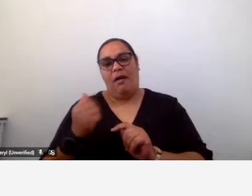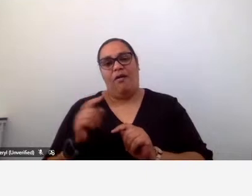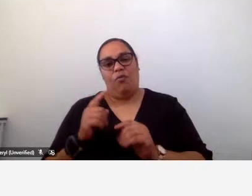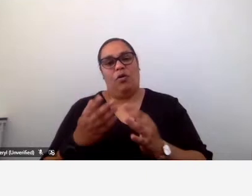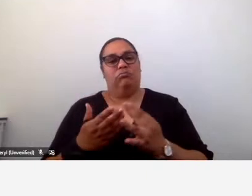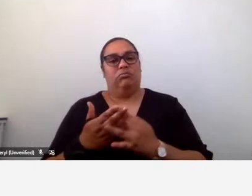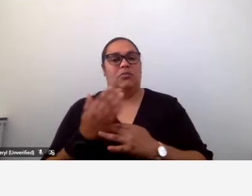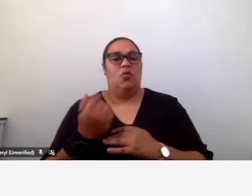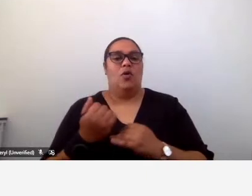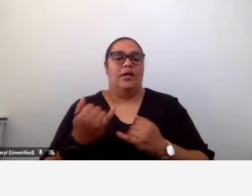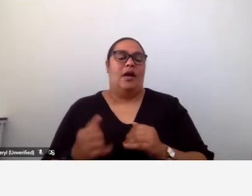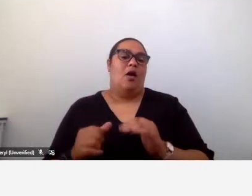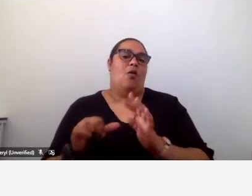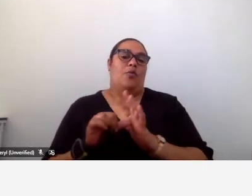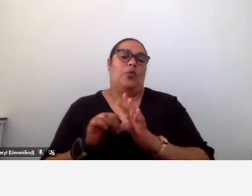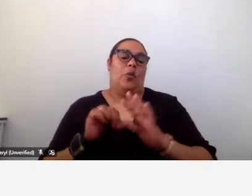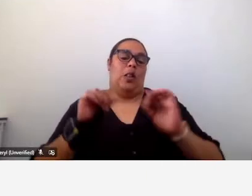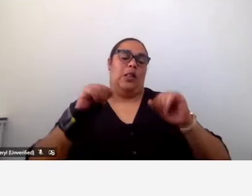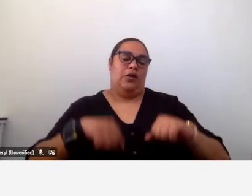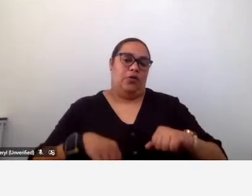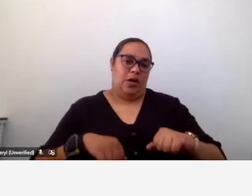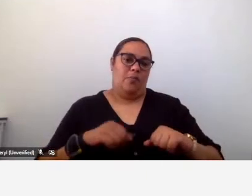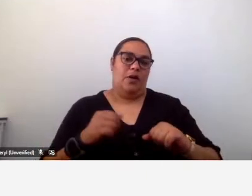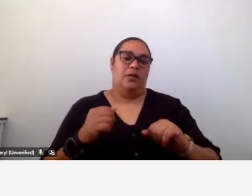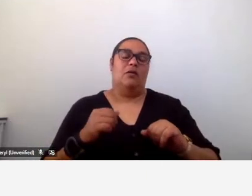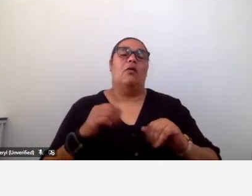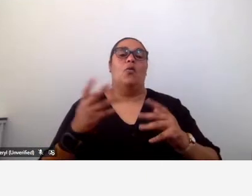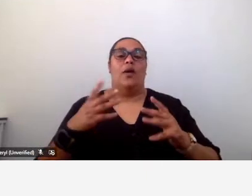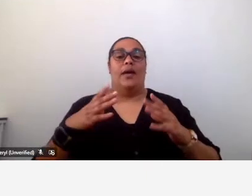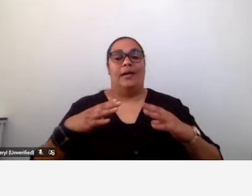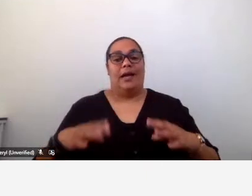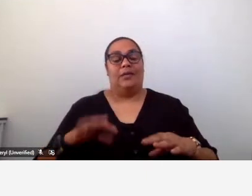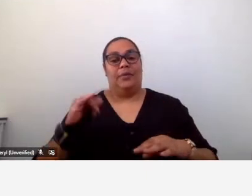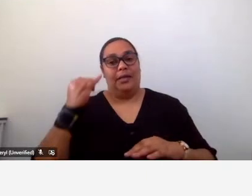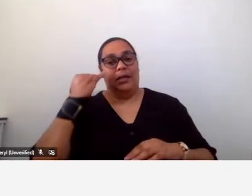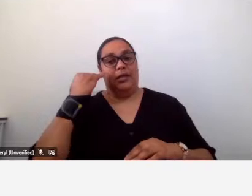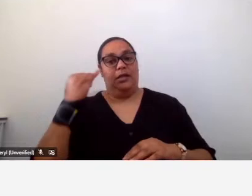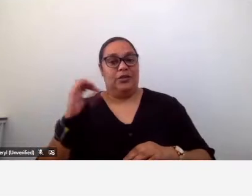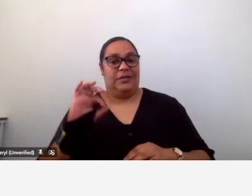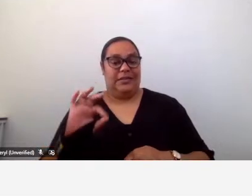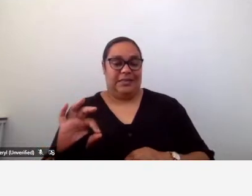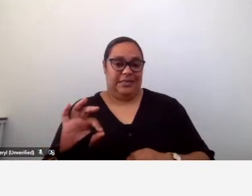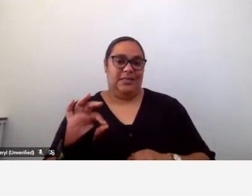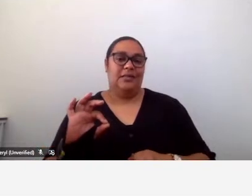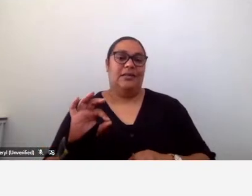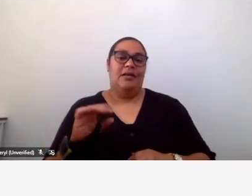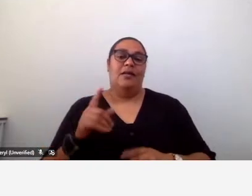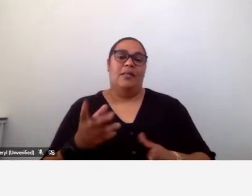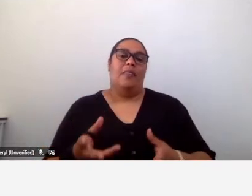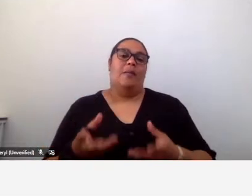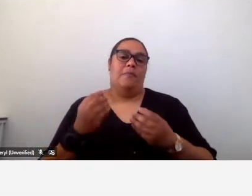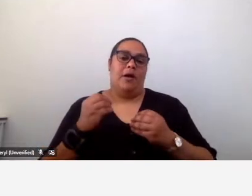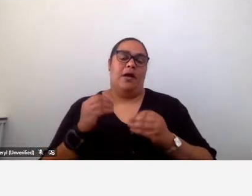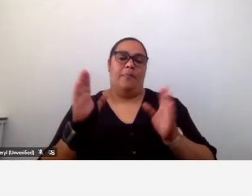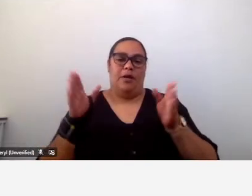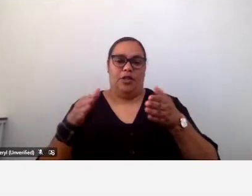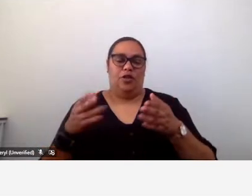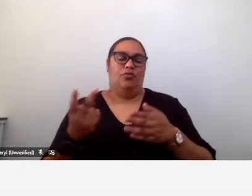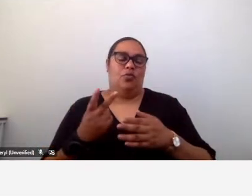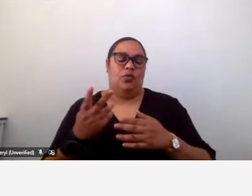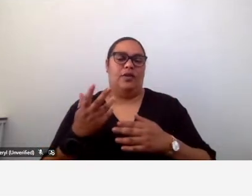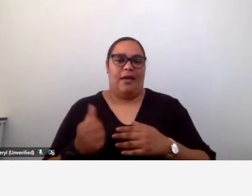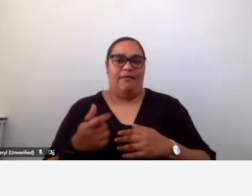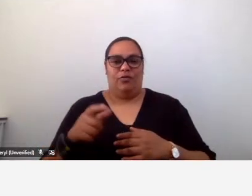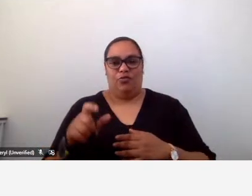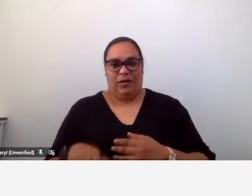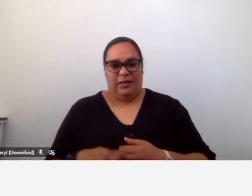entered into a protocol agreement where the customary initiation is receiving attention as well,